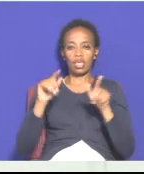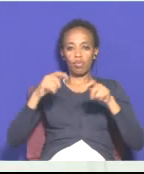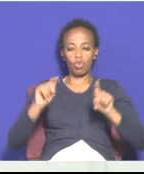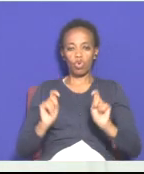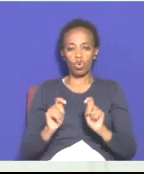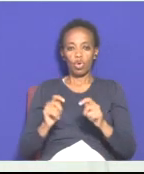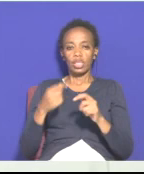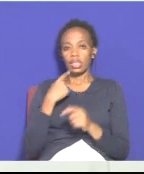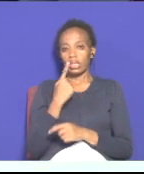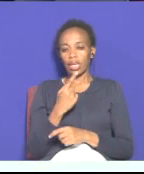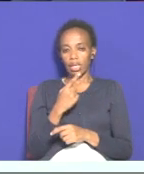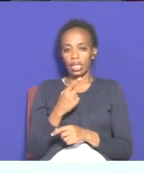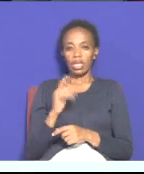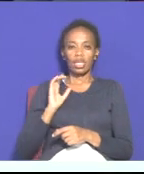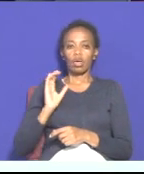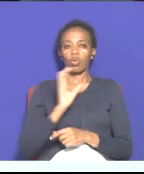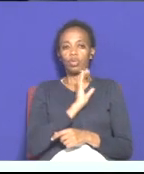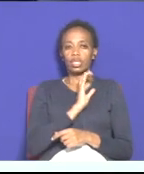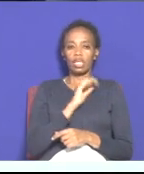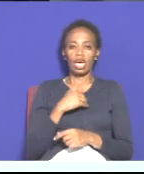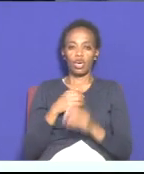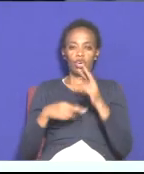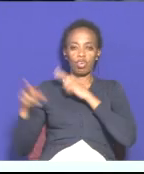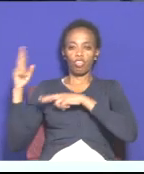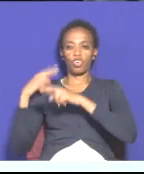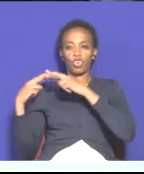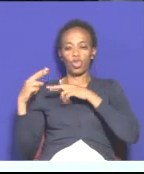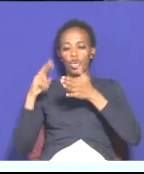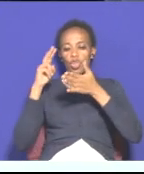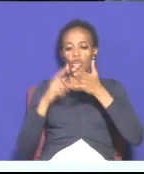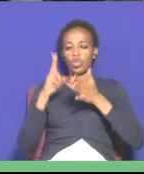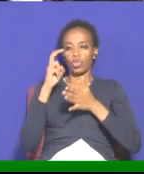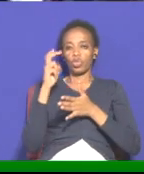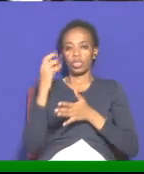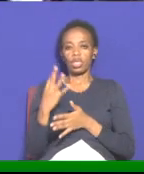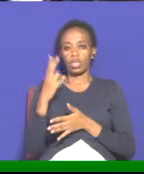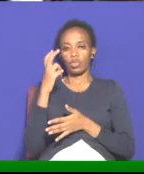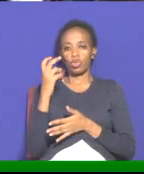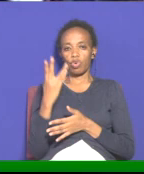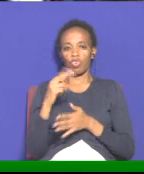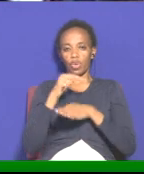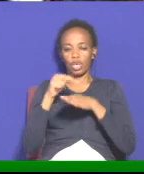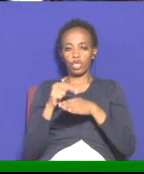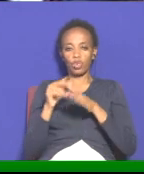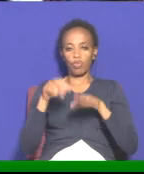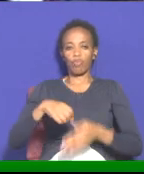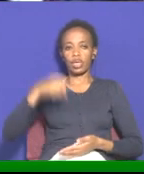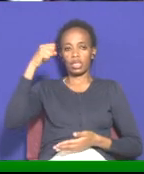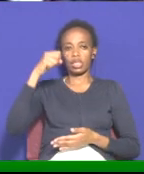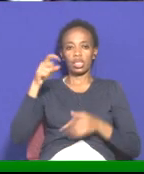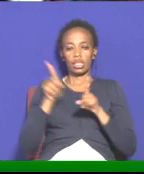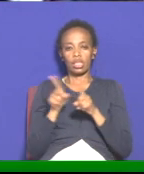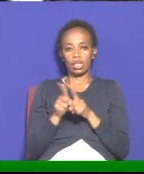Limuru, said its executive committee had reviewed the recently read 2023-2024 national budget and